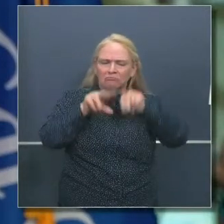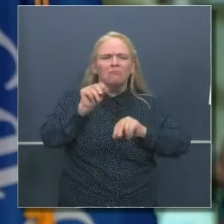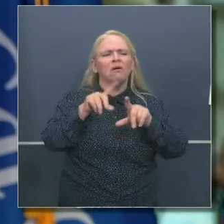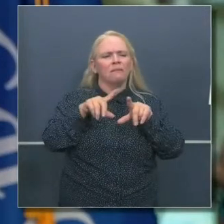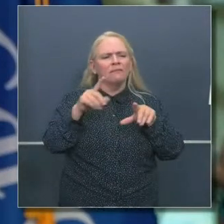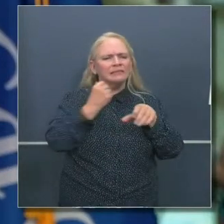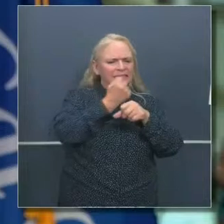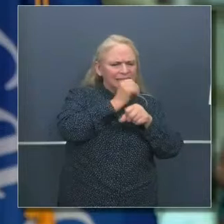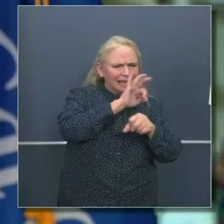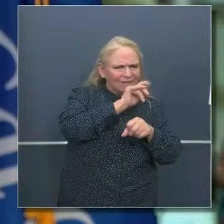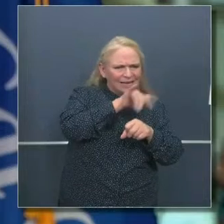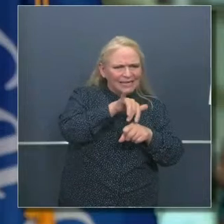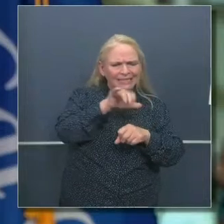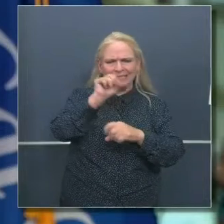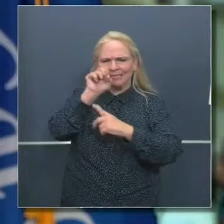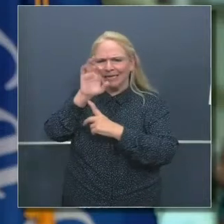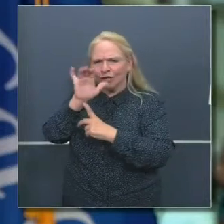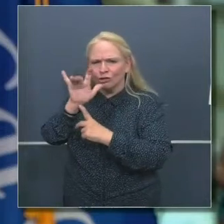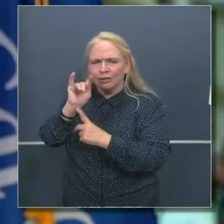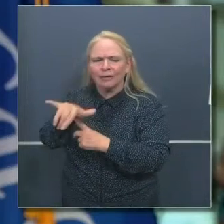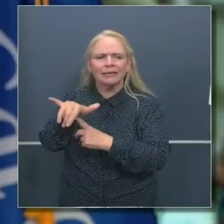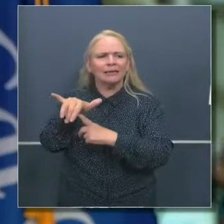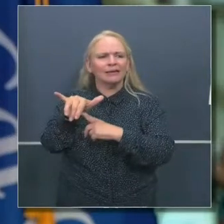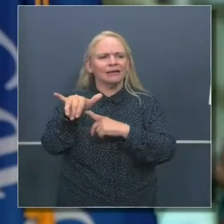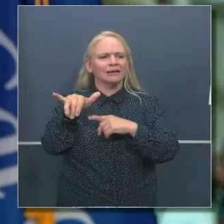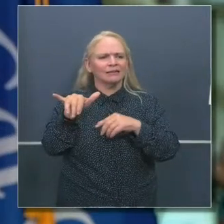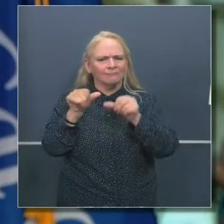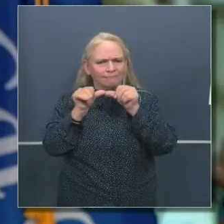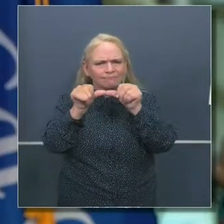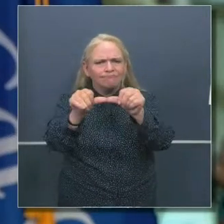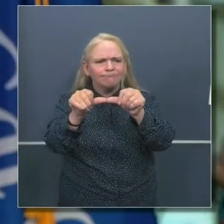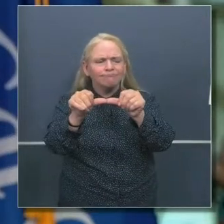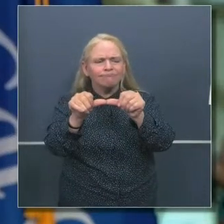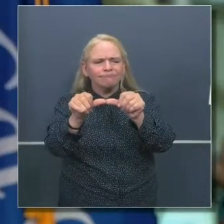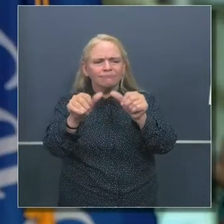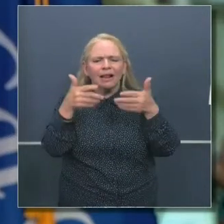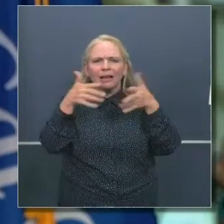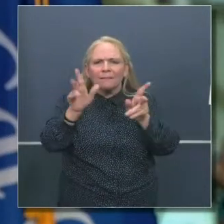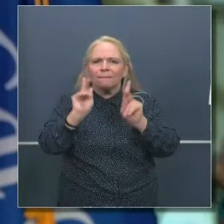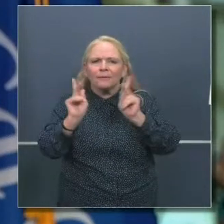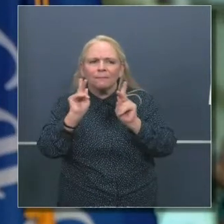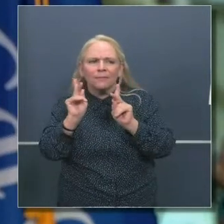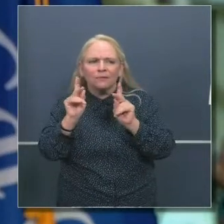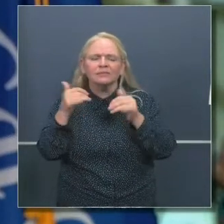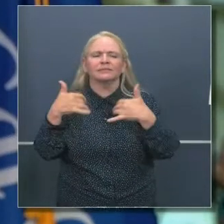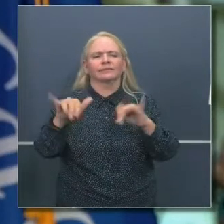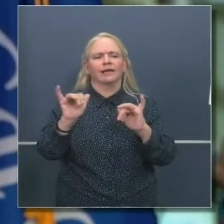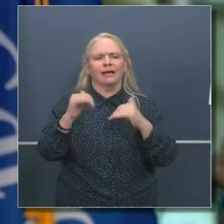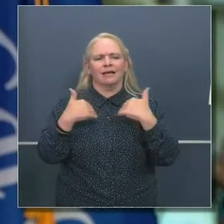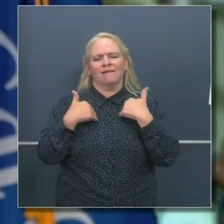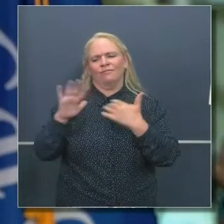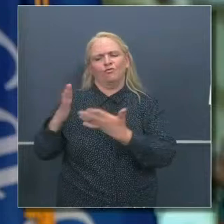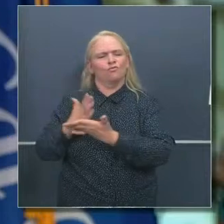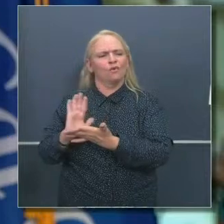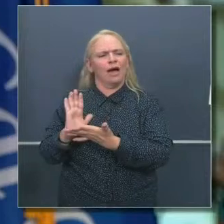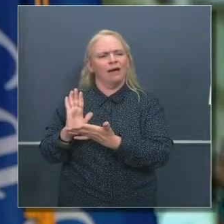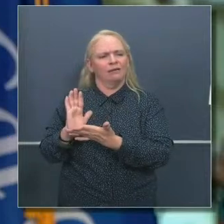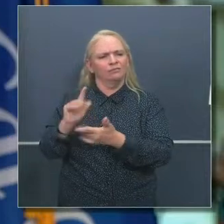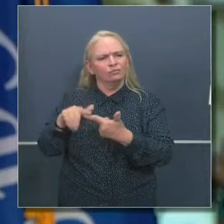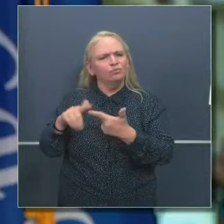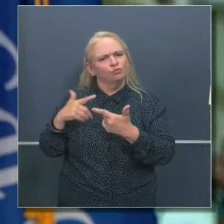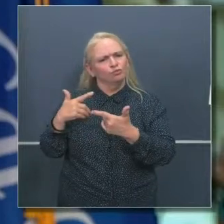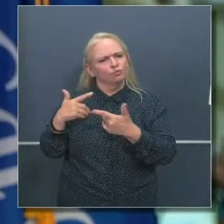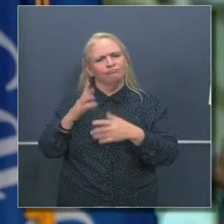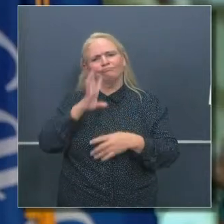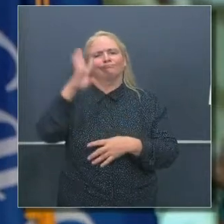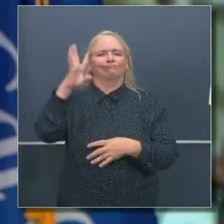and security and the ability to continue to allow for people to exercise their civil